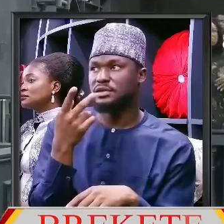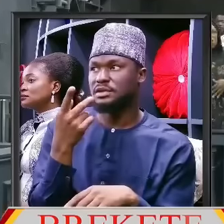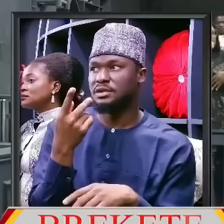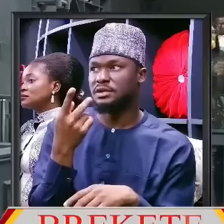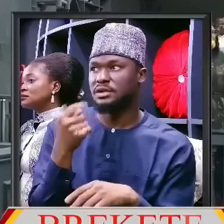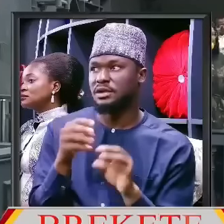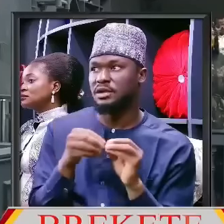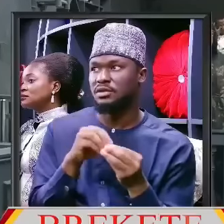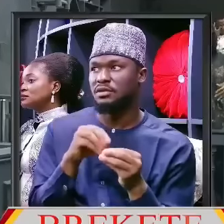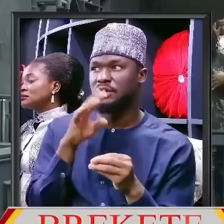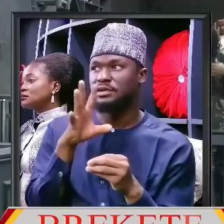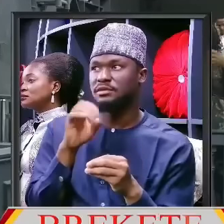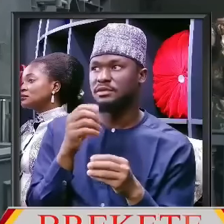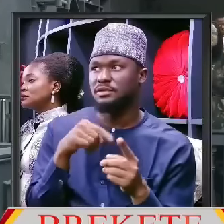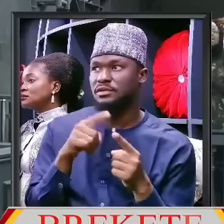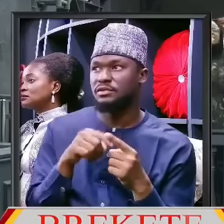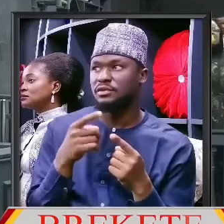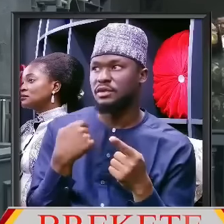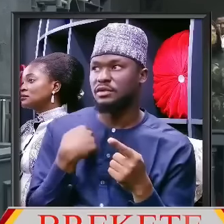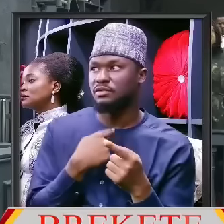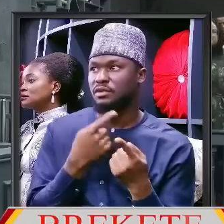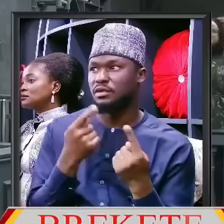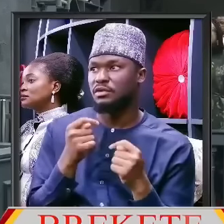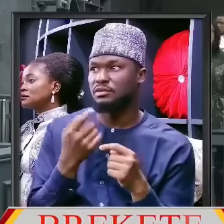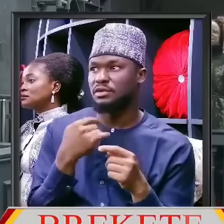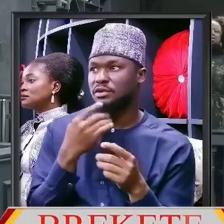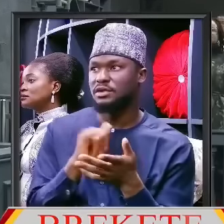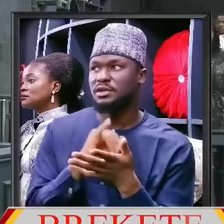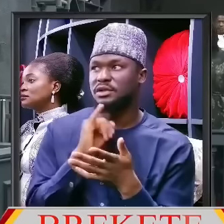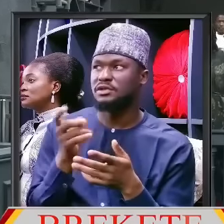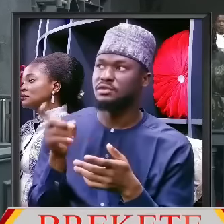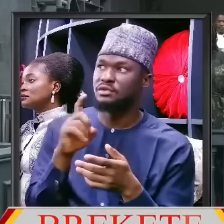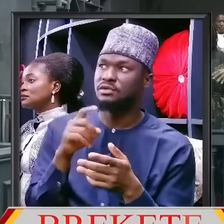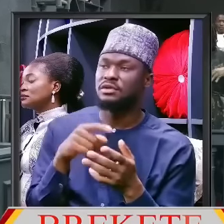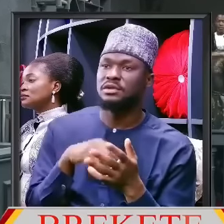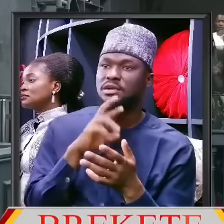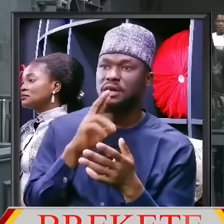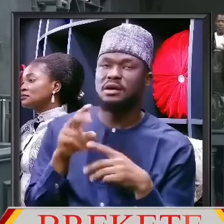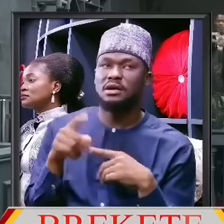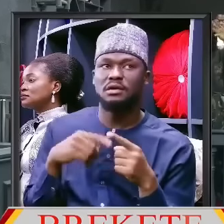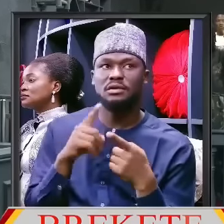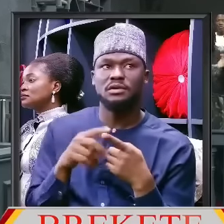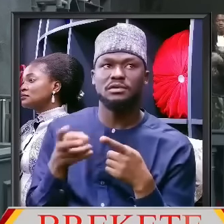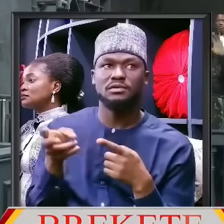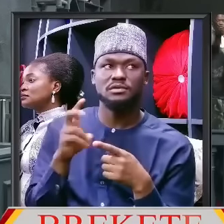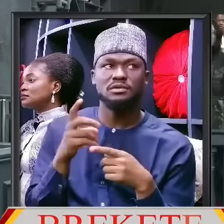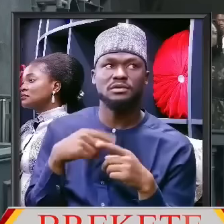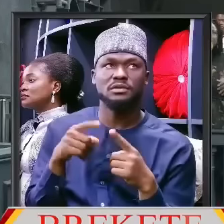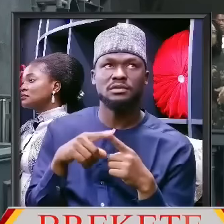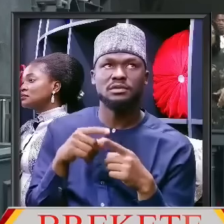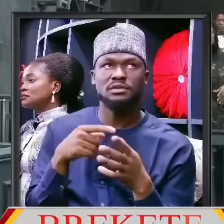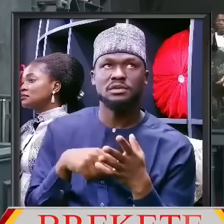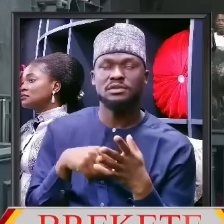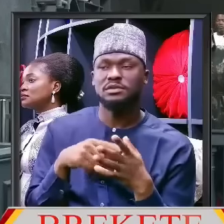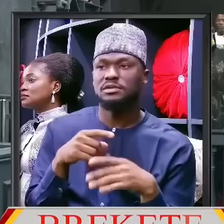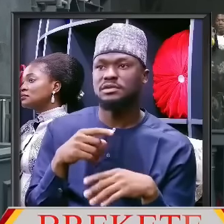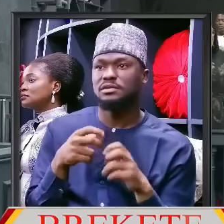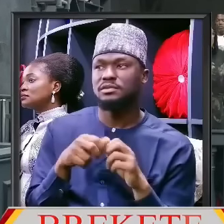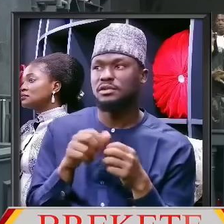50. When we come meeting, they tell us say their quota now 100. This one, they are going to 200. But as this wahala come they